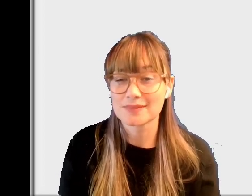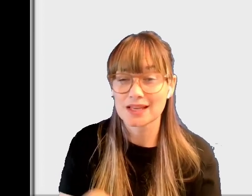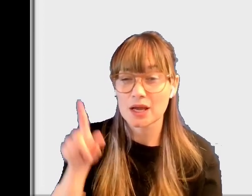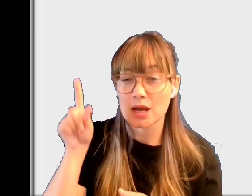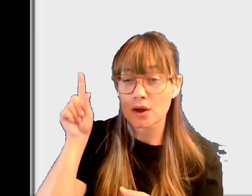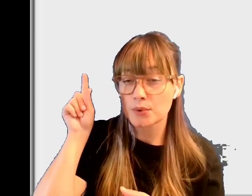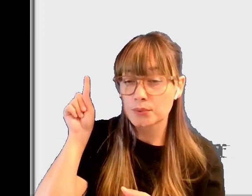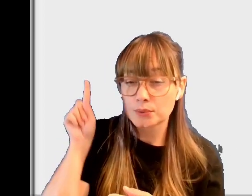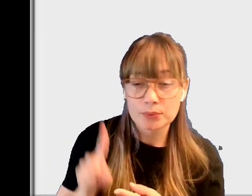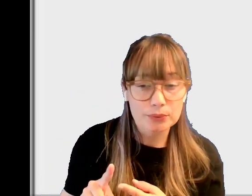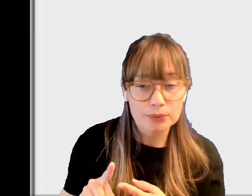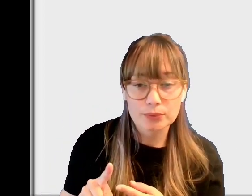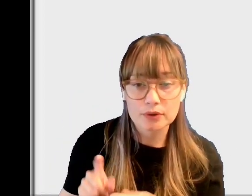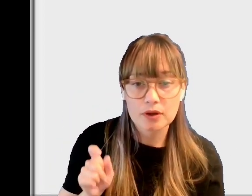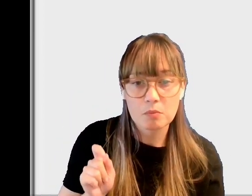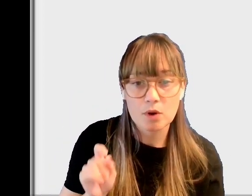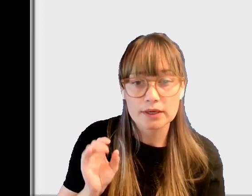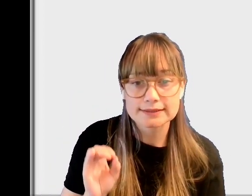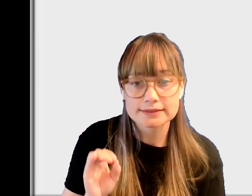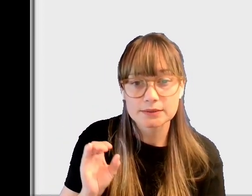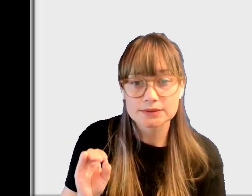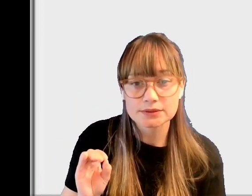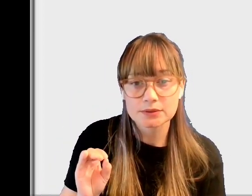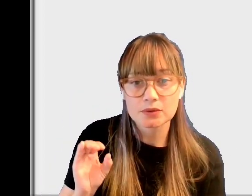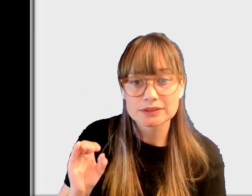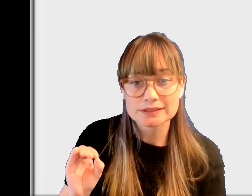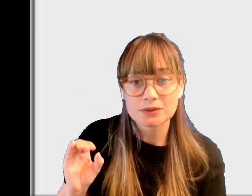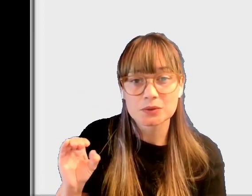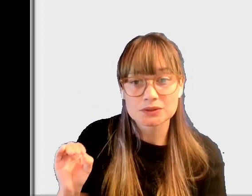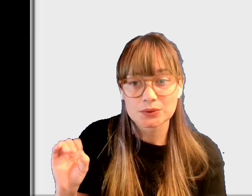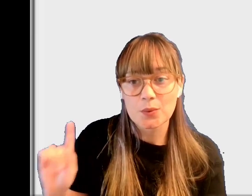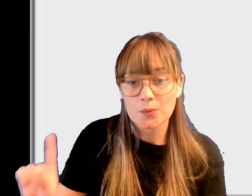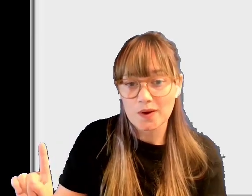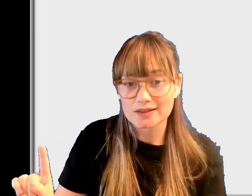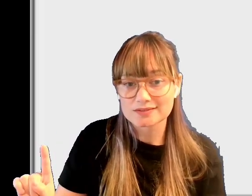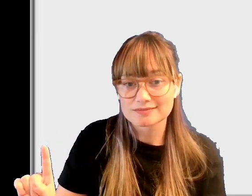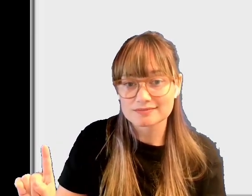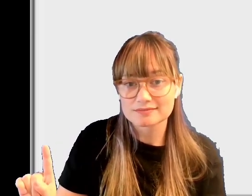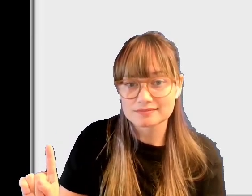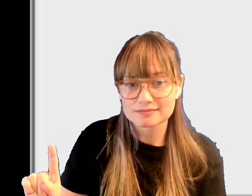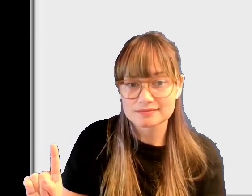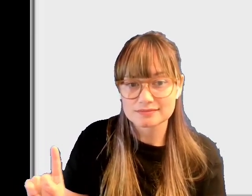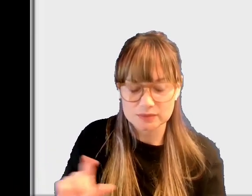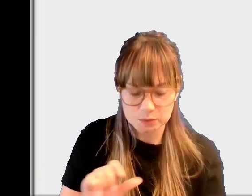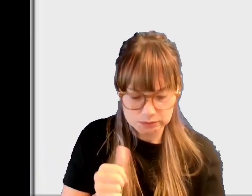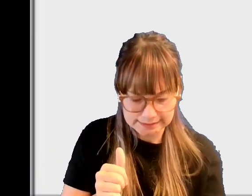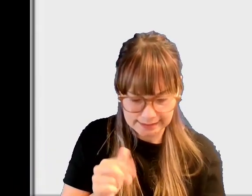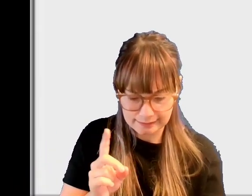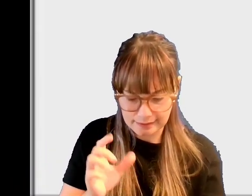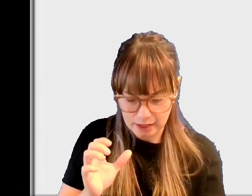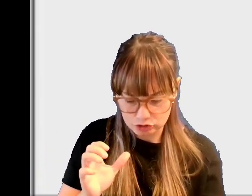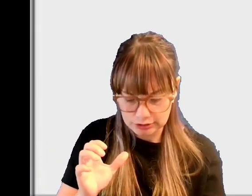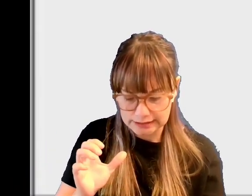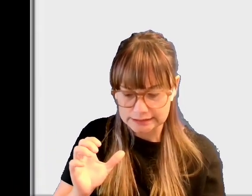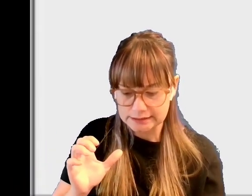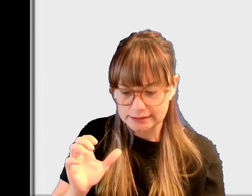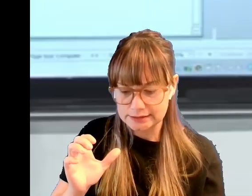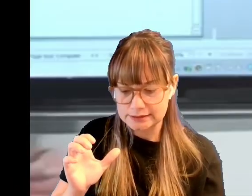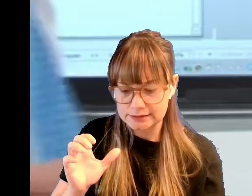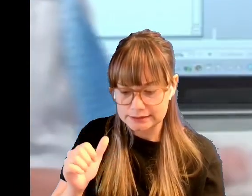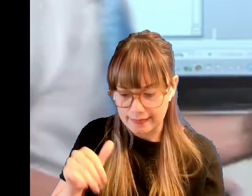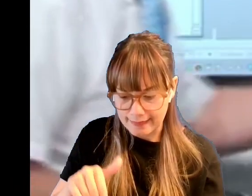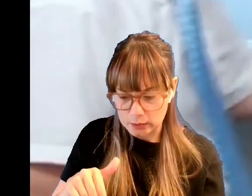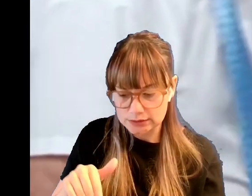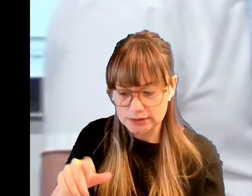how quickly that thing has decayed. 10th, 100,000th, 10,000th, 100,000th.